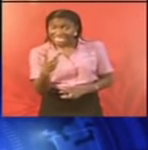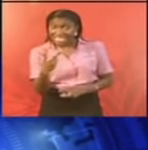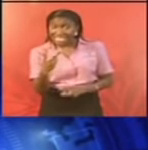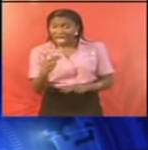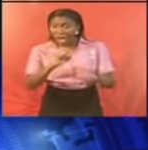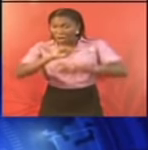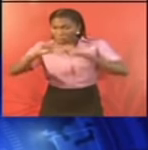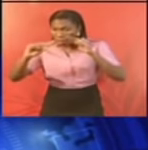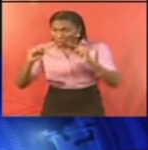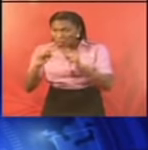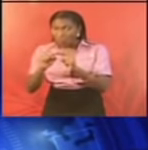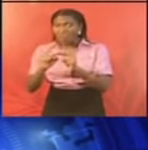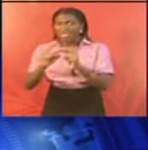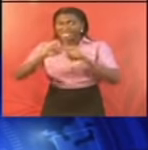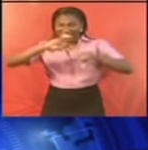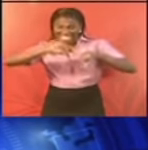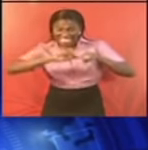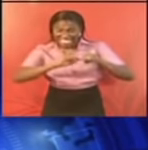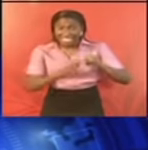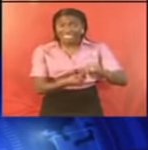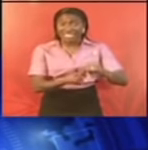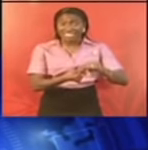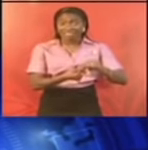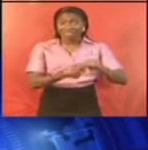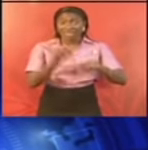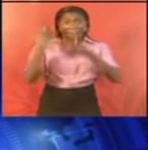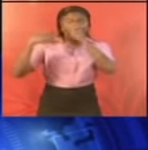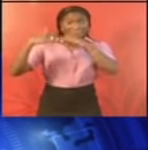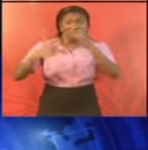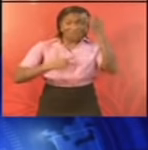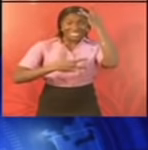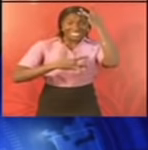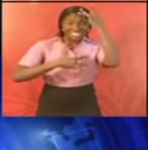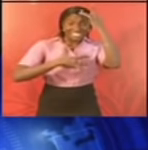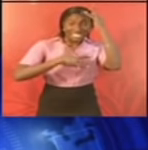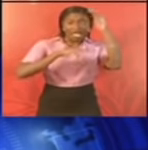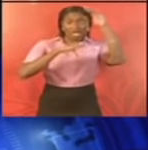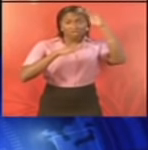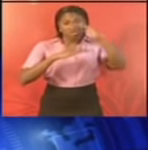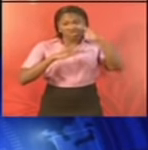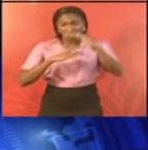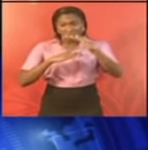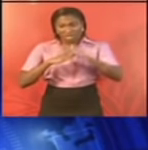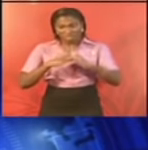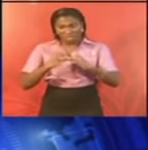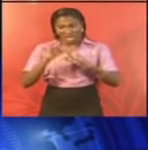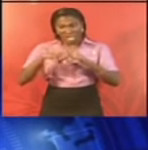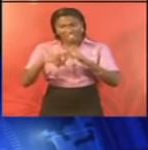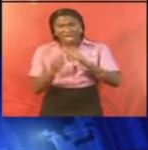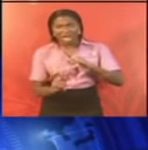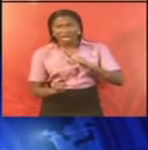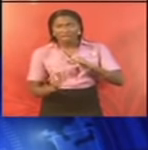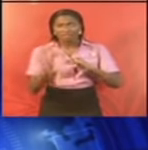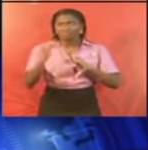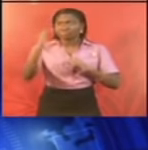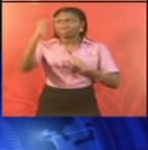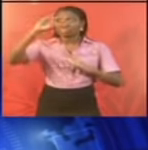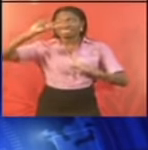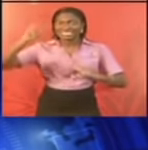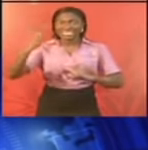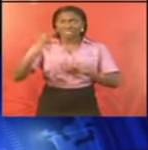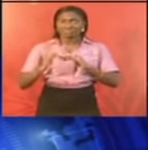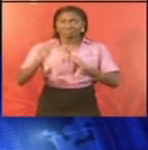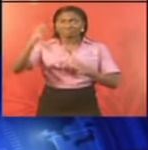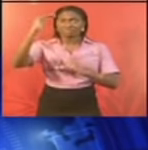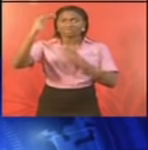started this second wave, if you know, so we wouldn't make that mistake again, or we put things in place to prevent such an occurrence